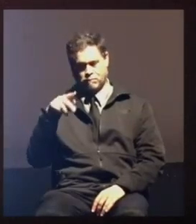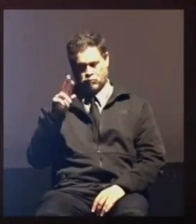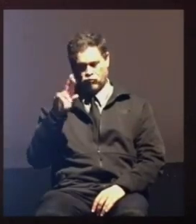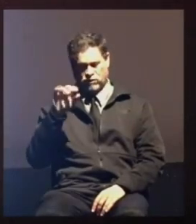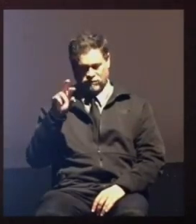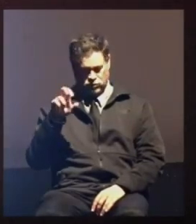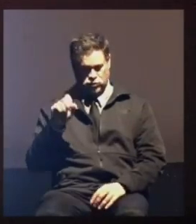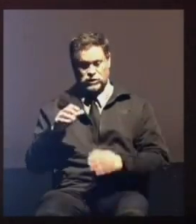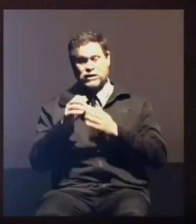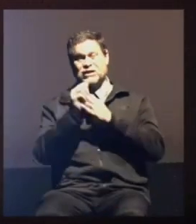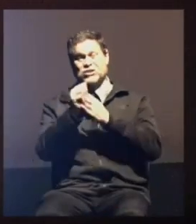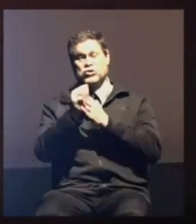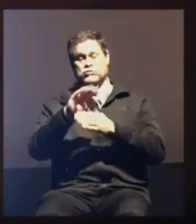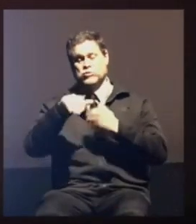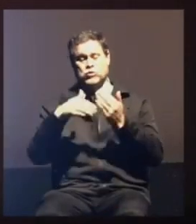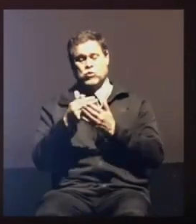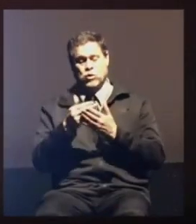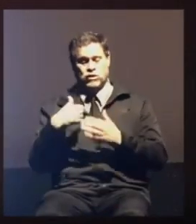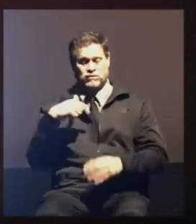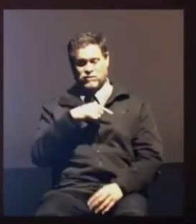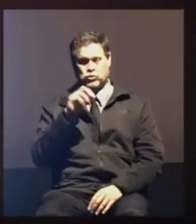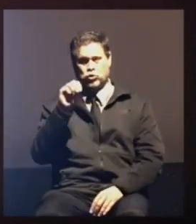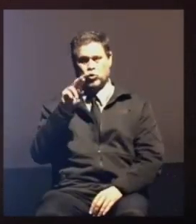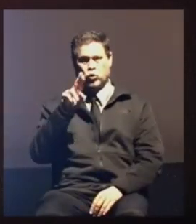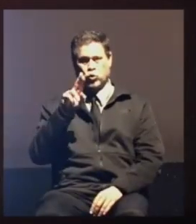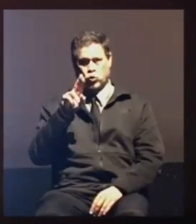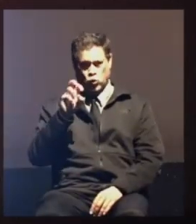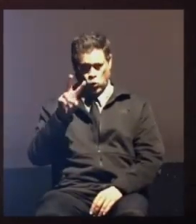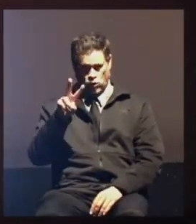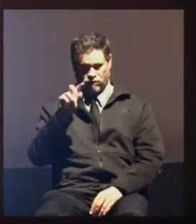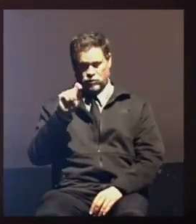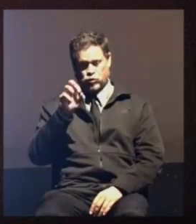in All of Us. Please welcome Norv Turner.